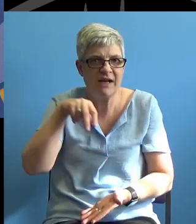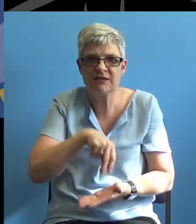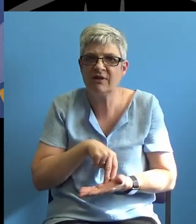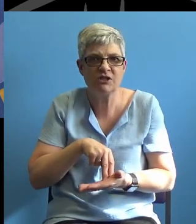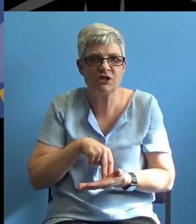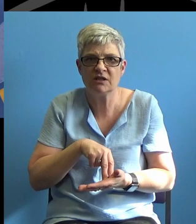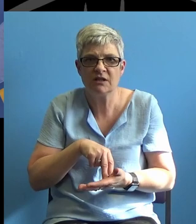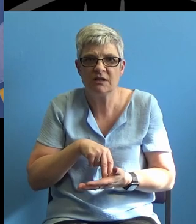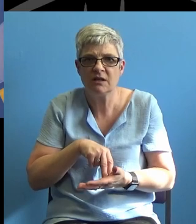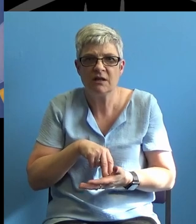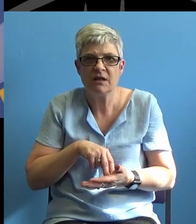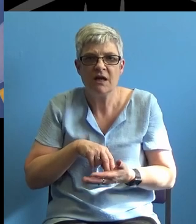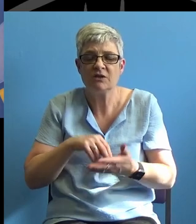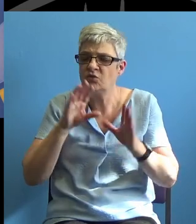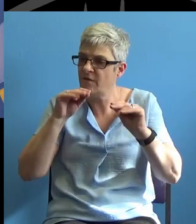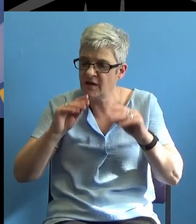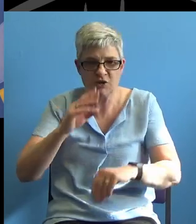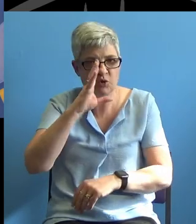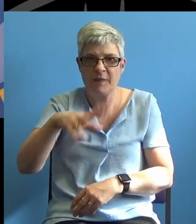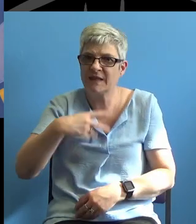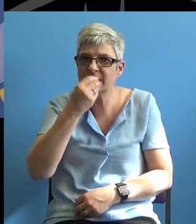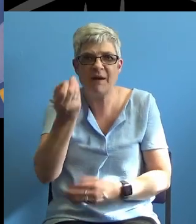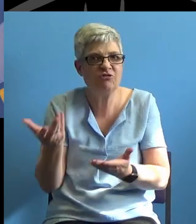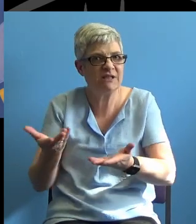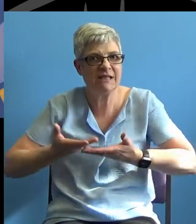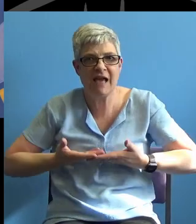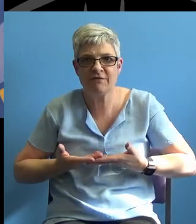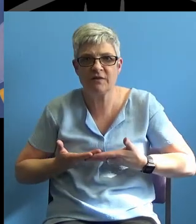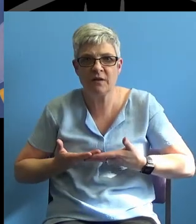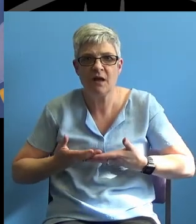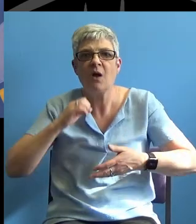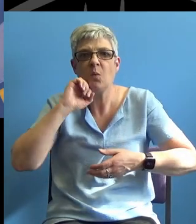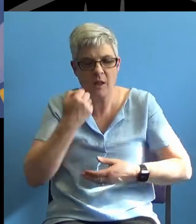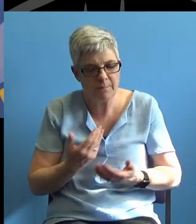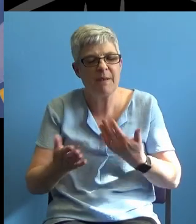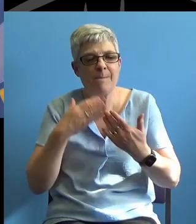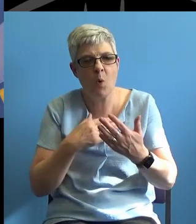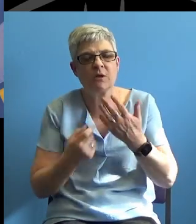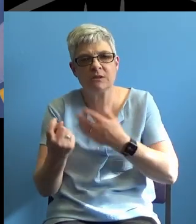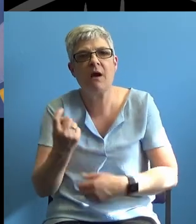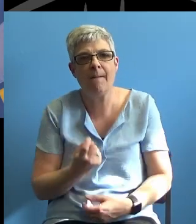hasn't ended with the gift of the Spirit, but indeed comes. There's still more to come.